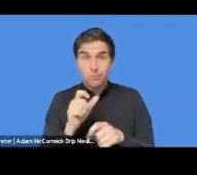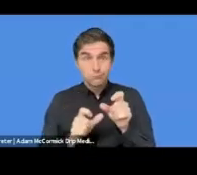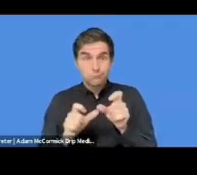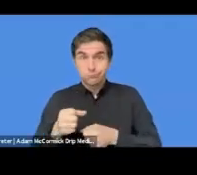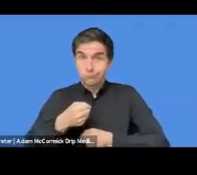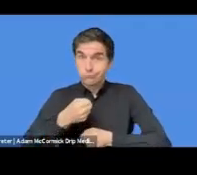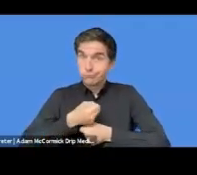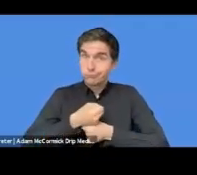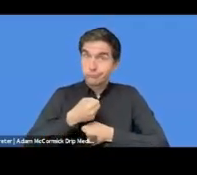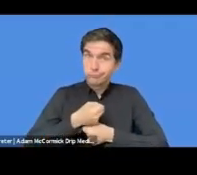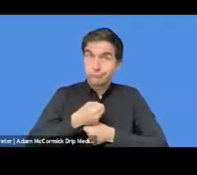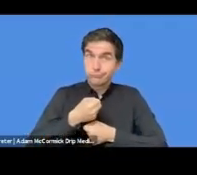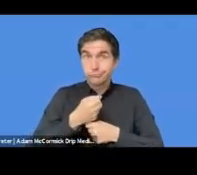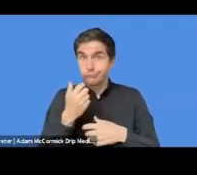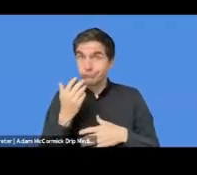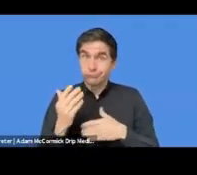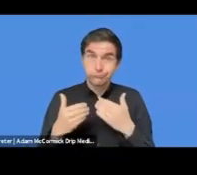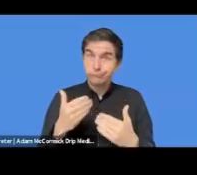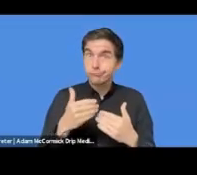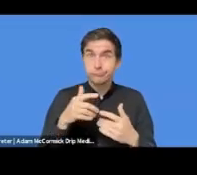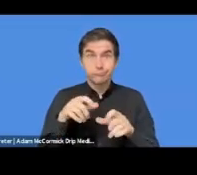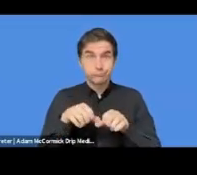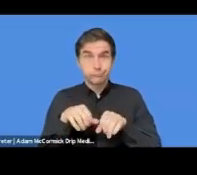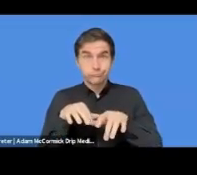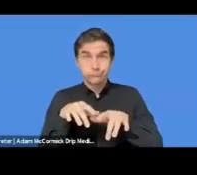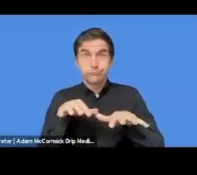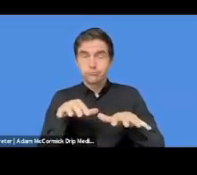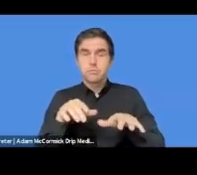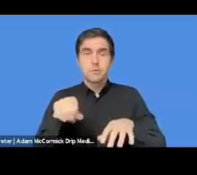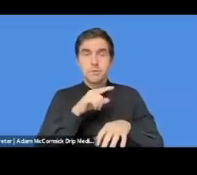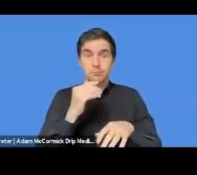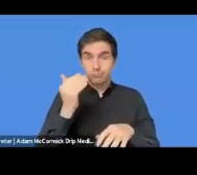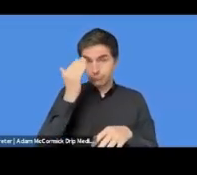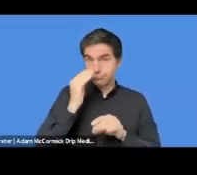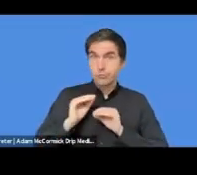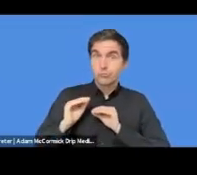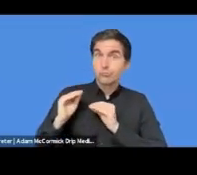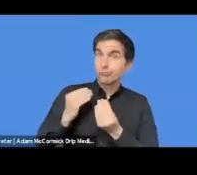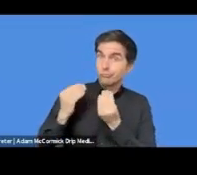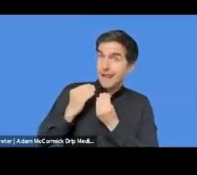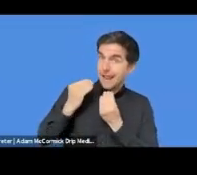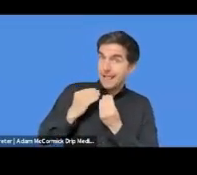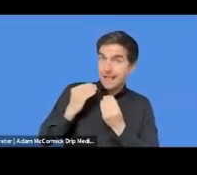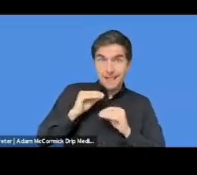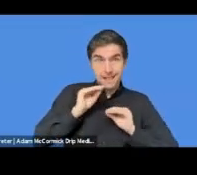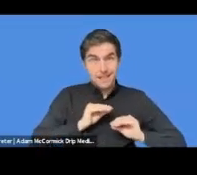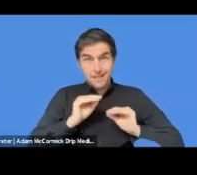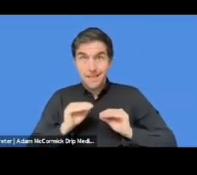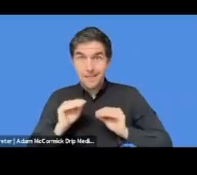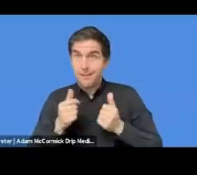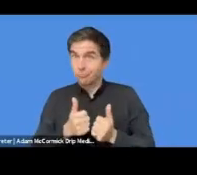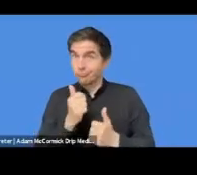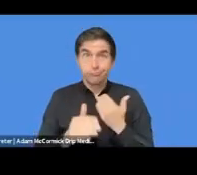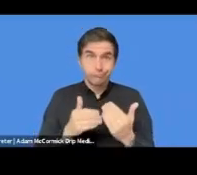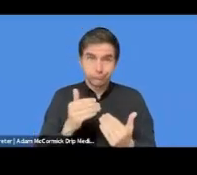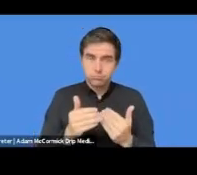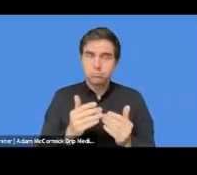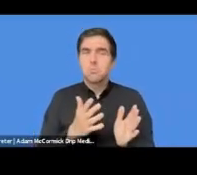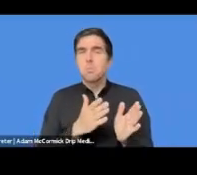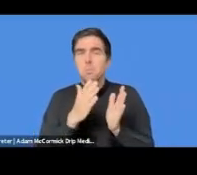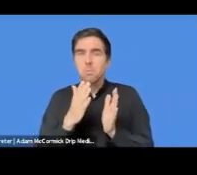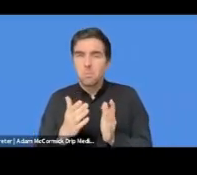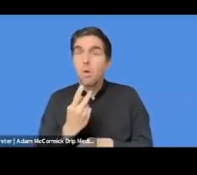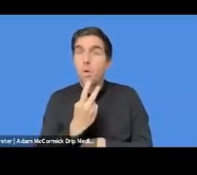1,170 social protection practitioners who have been trained to date. So we started with the implementation of the single